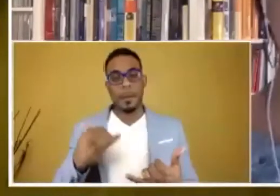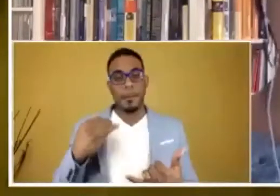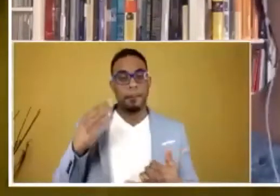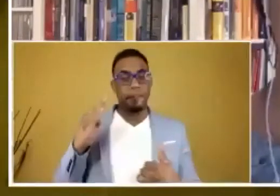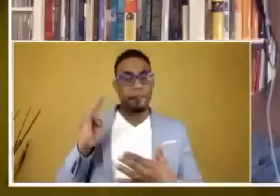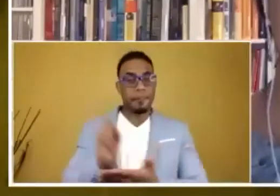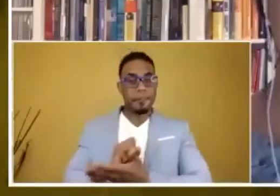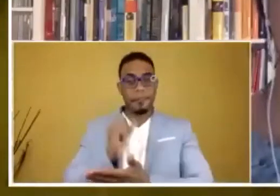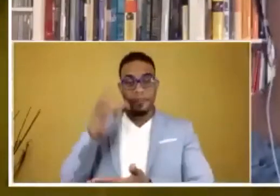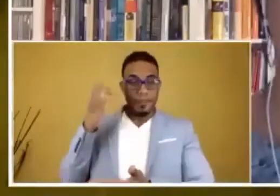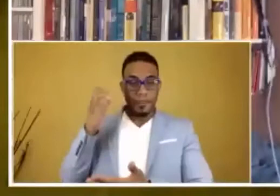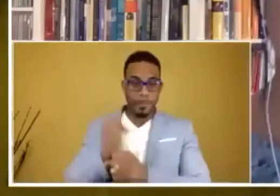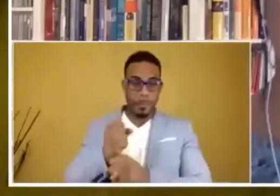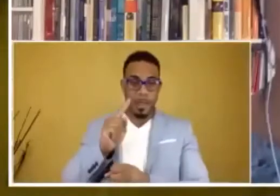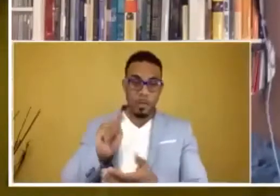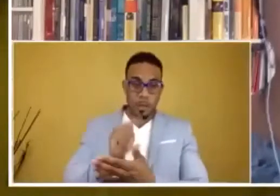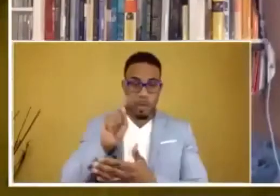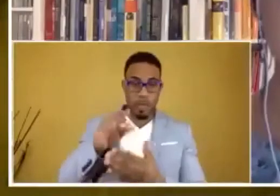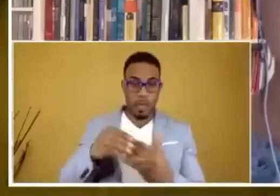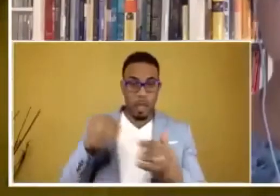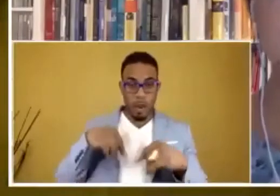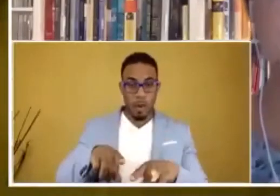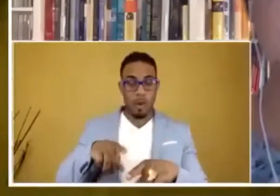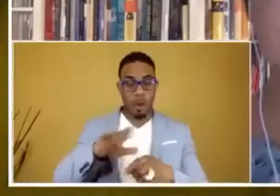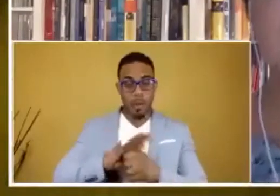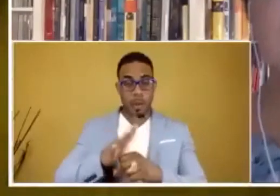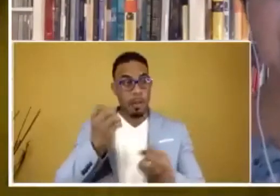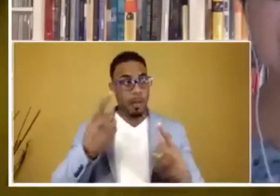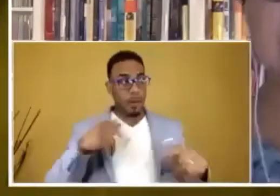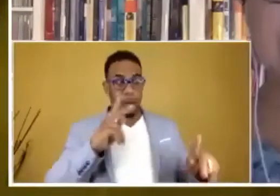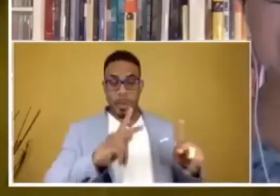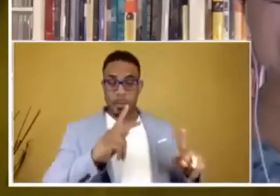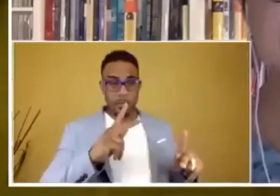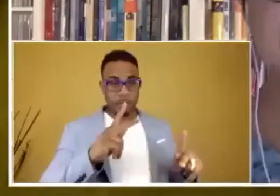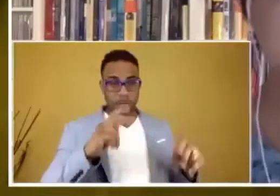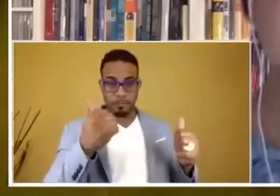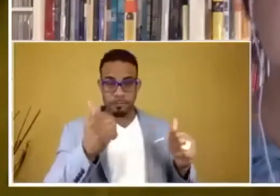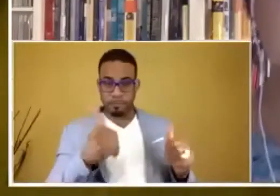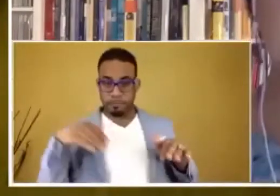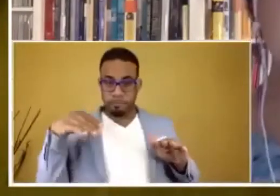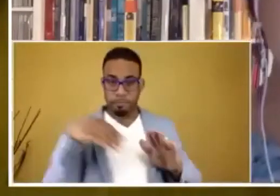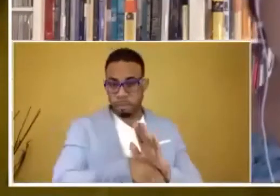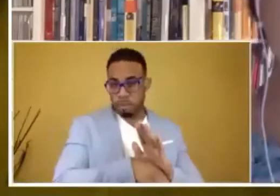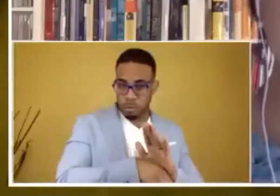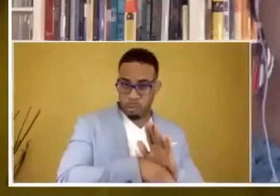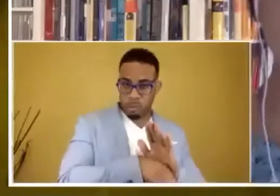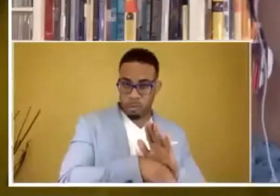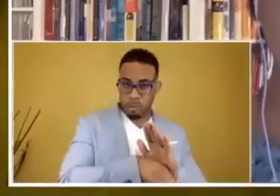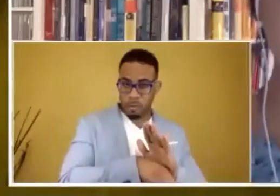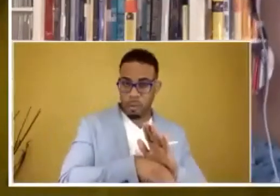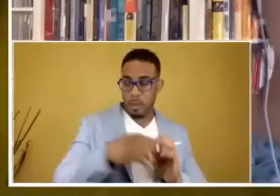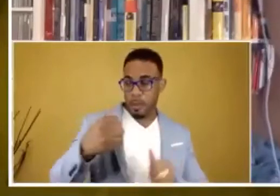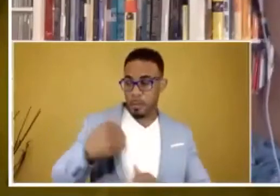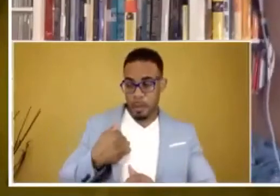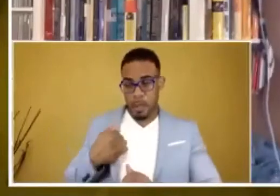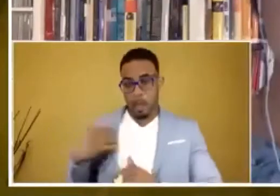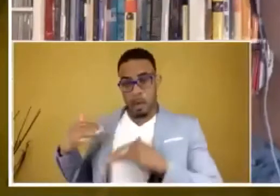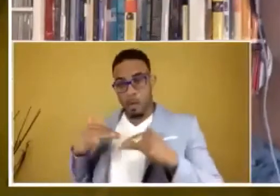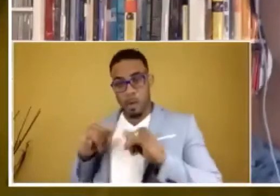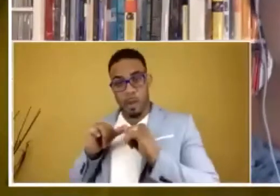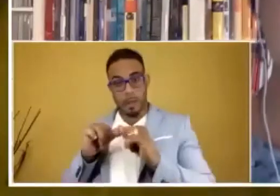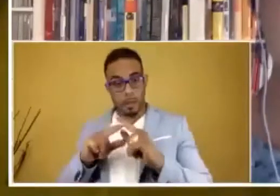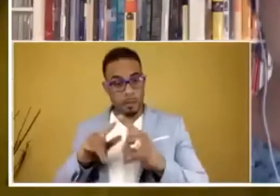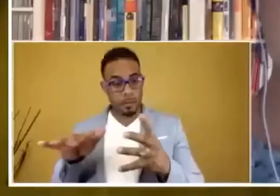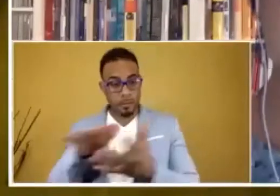over $1 trillion during the pandemic while so many of our people are suffering, as militarism and war continue to